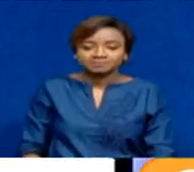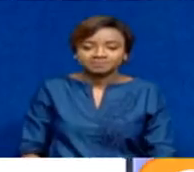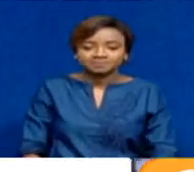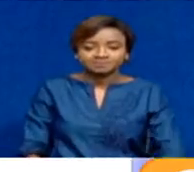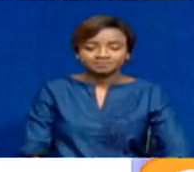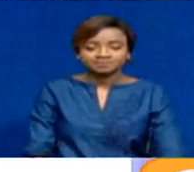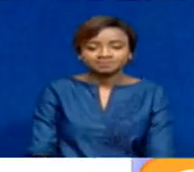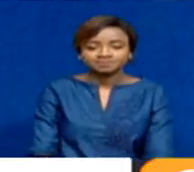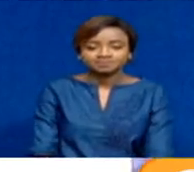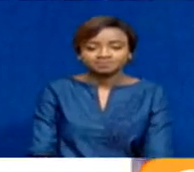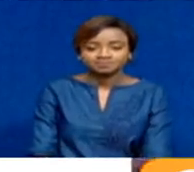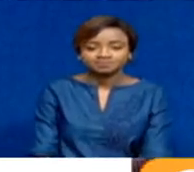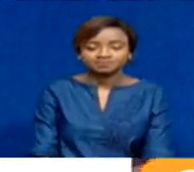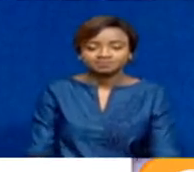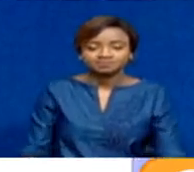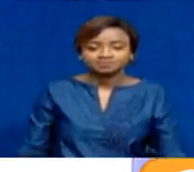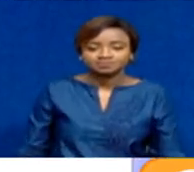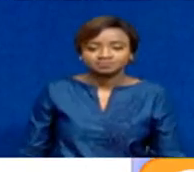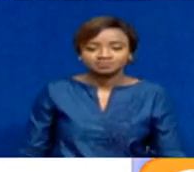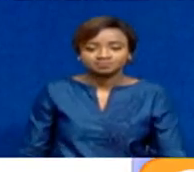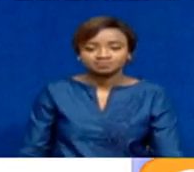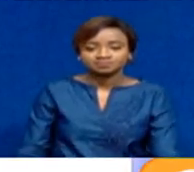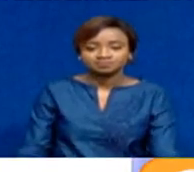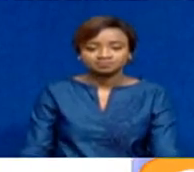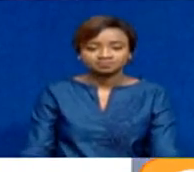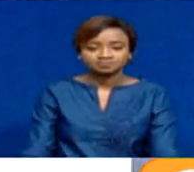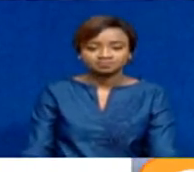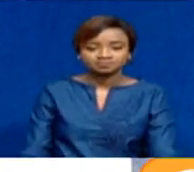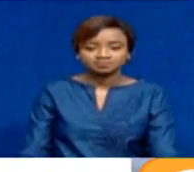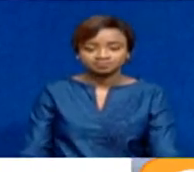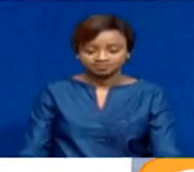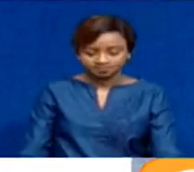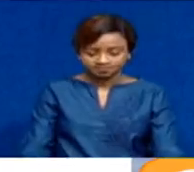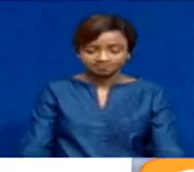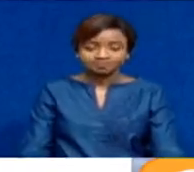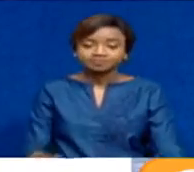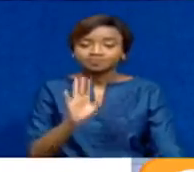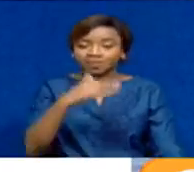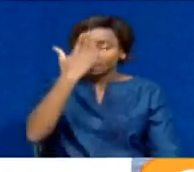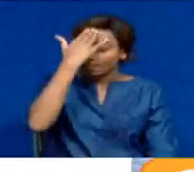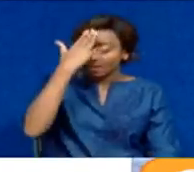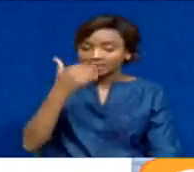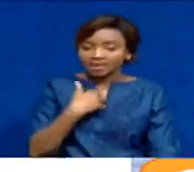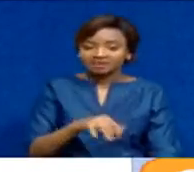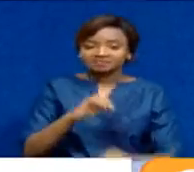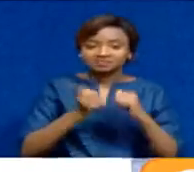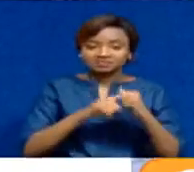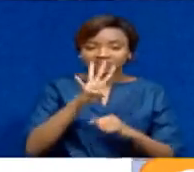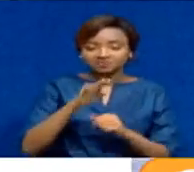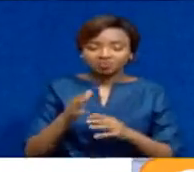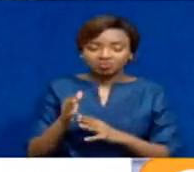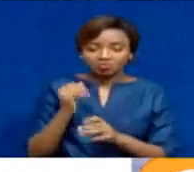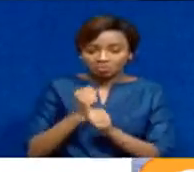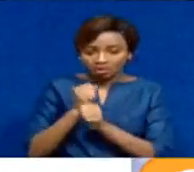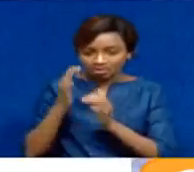harsh and long processes of law. On Monday, 64 fishermen were